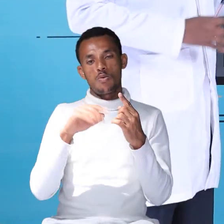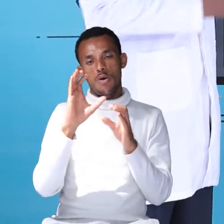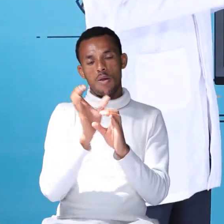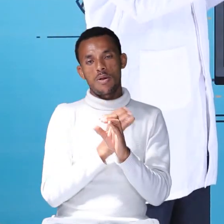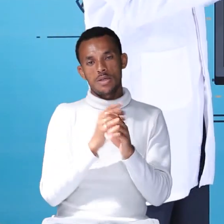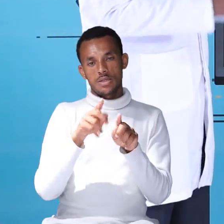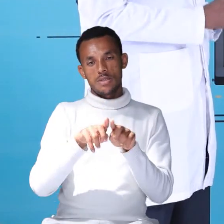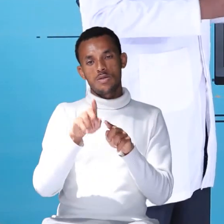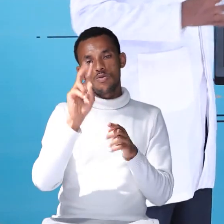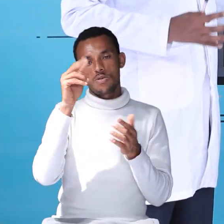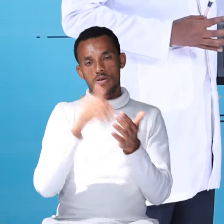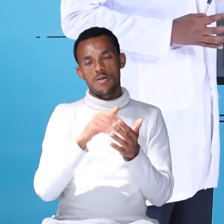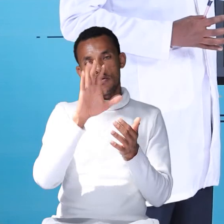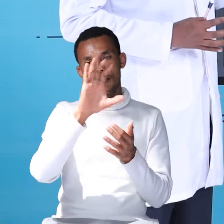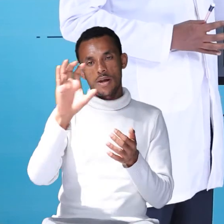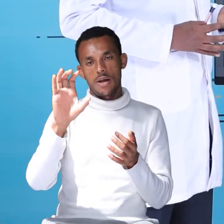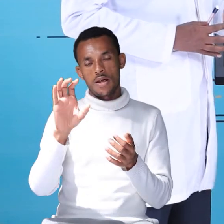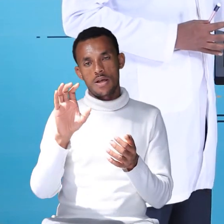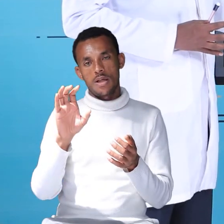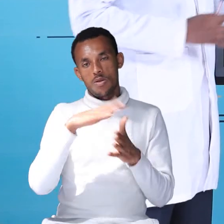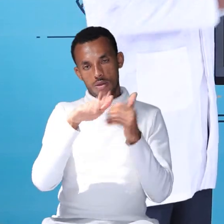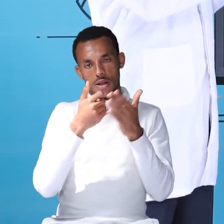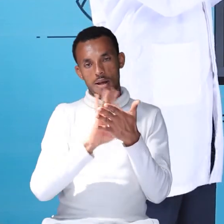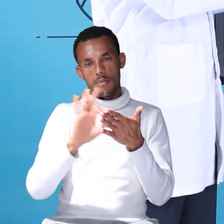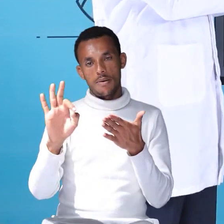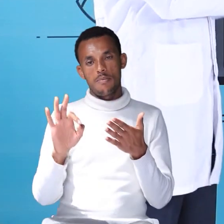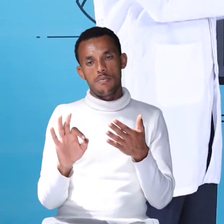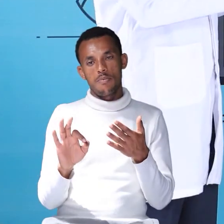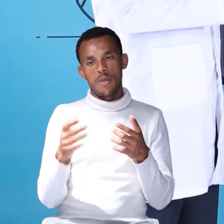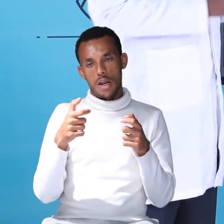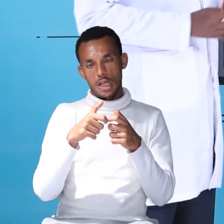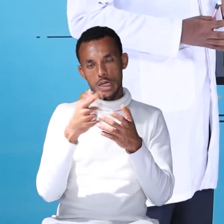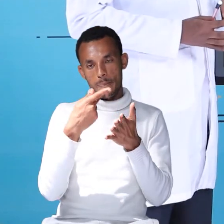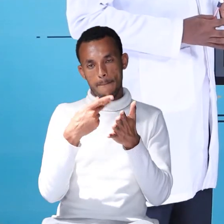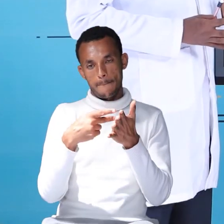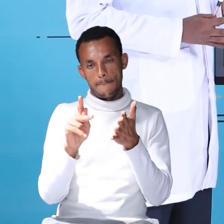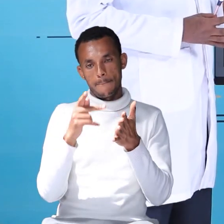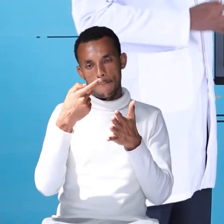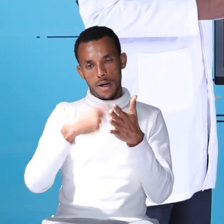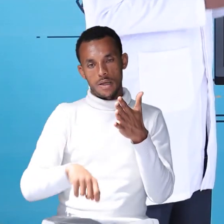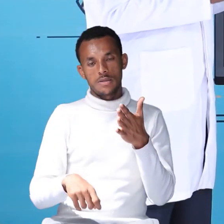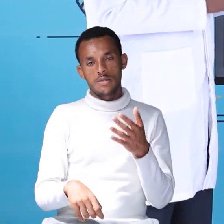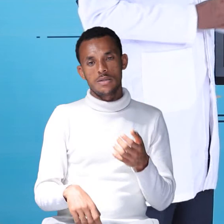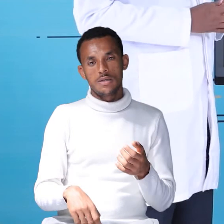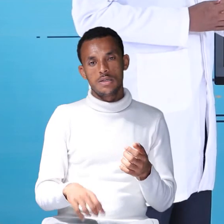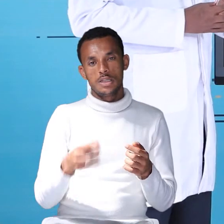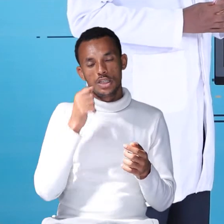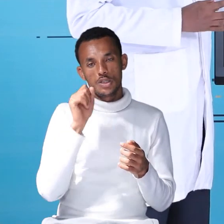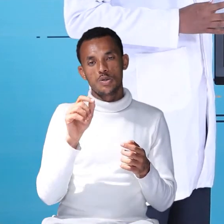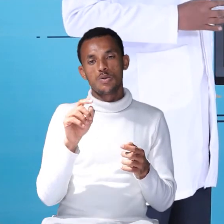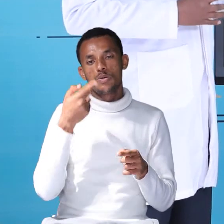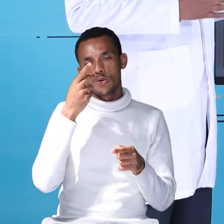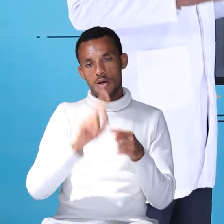calculate. That is a negotiation. 2,500, the total price of the electric